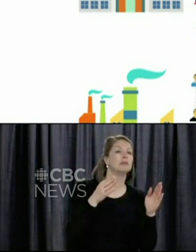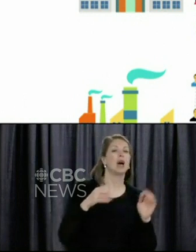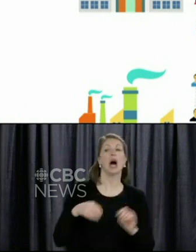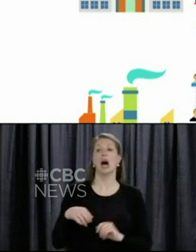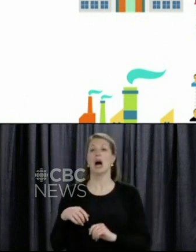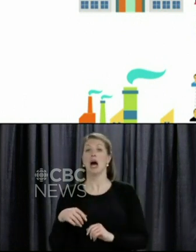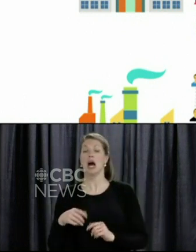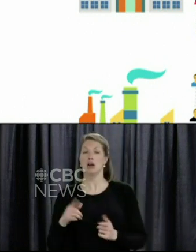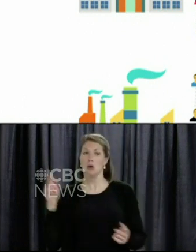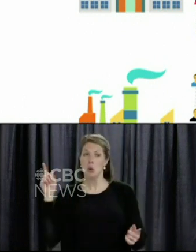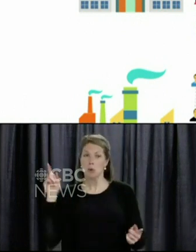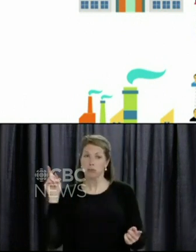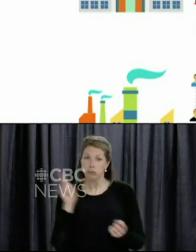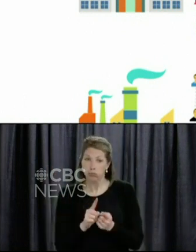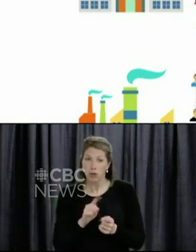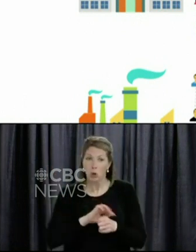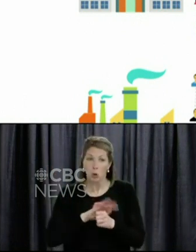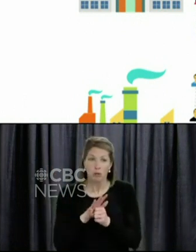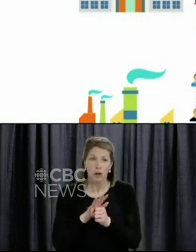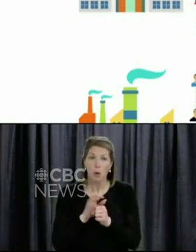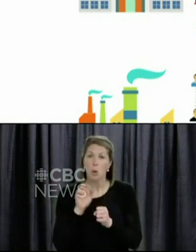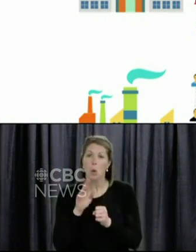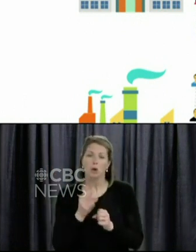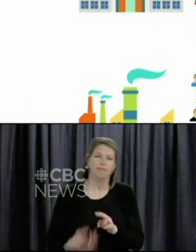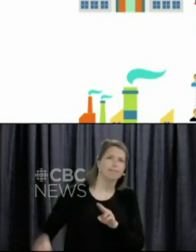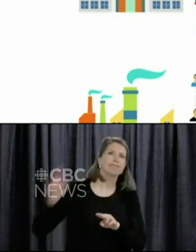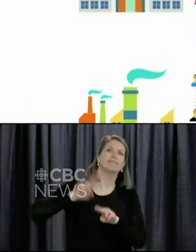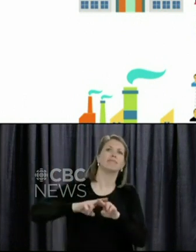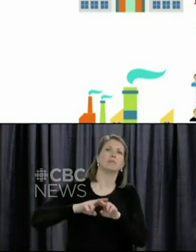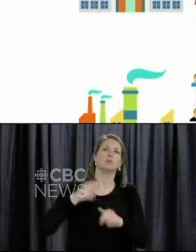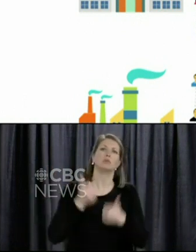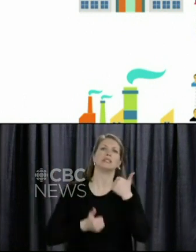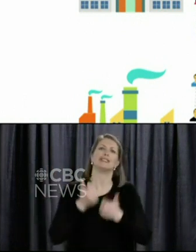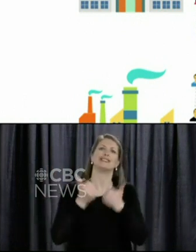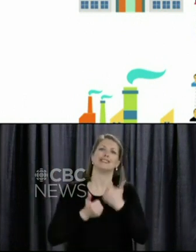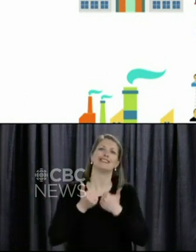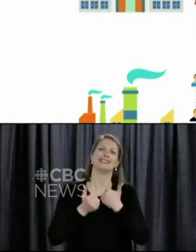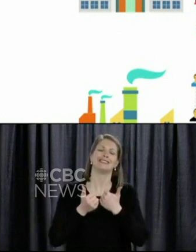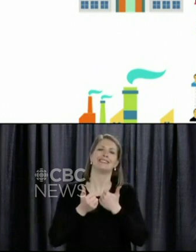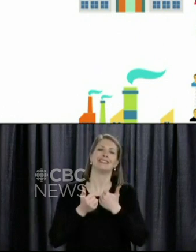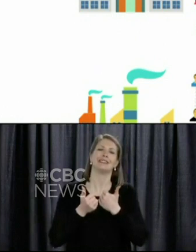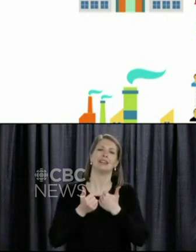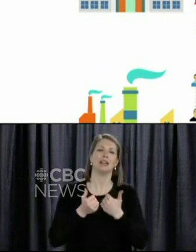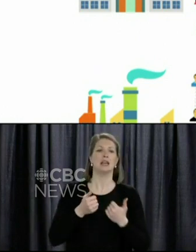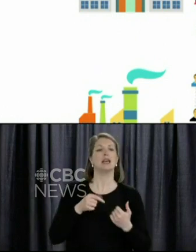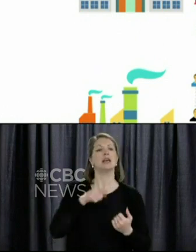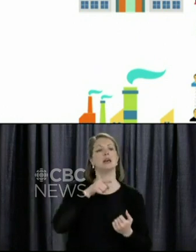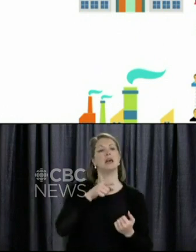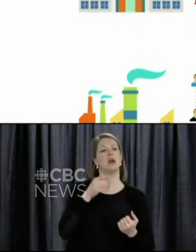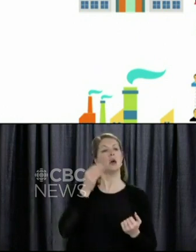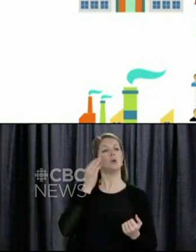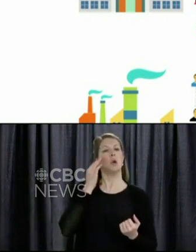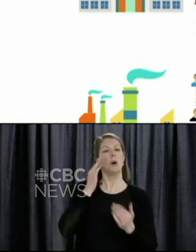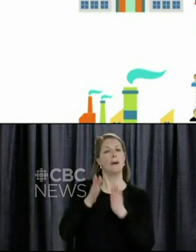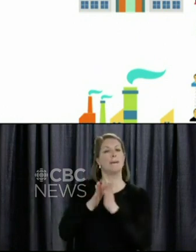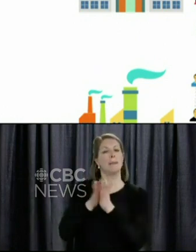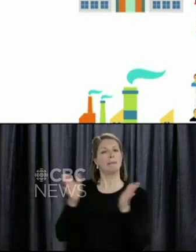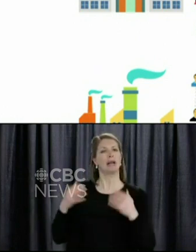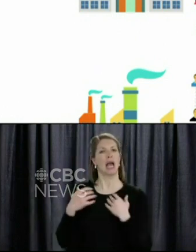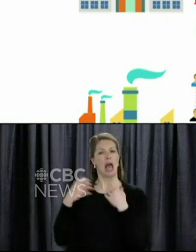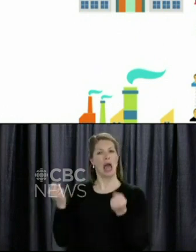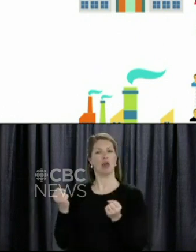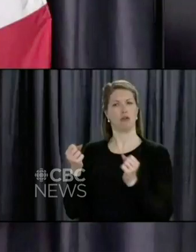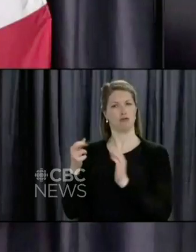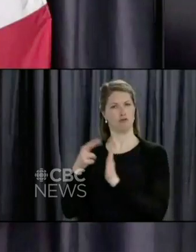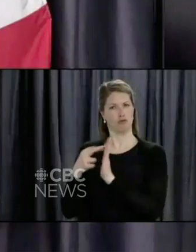there's no real consequences in terms of the actions. And then once we actually understand from public health measures